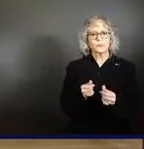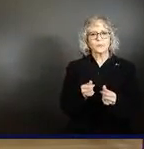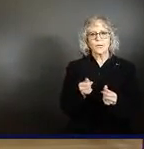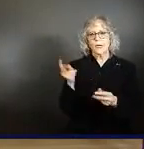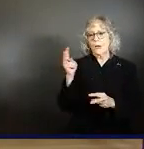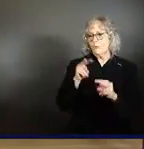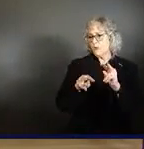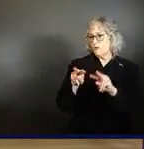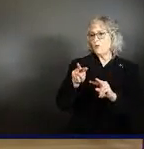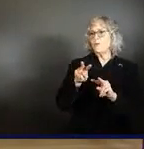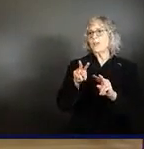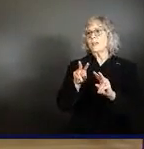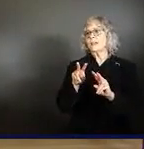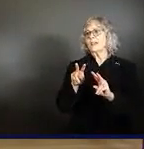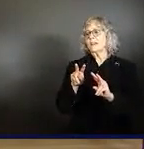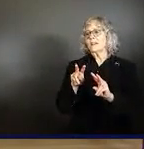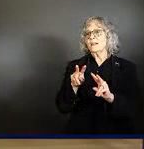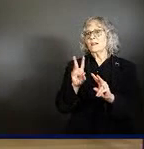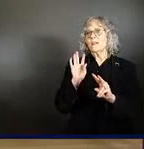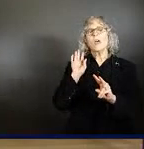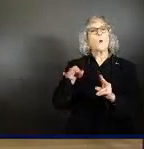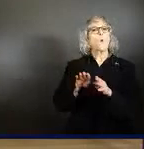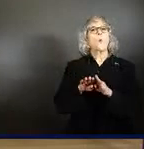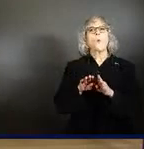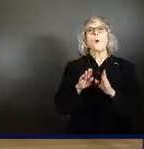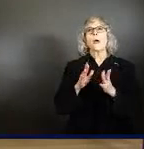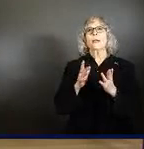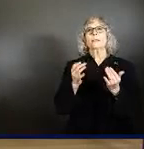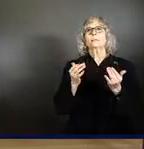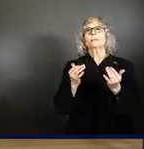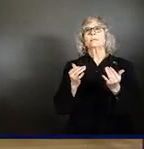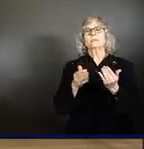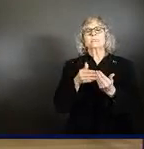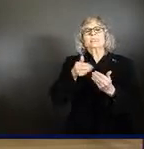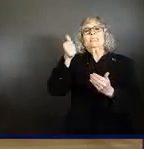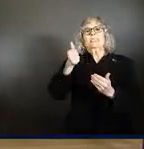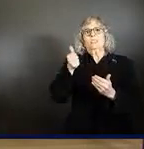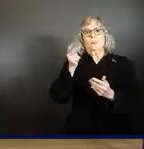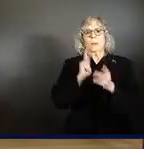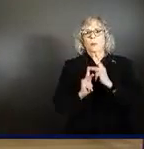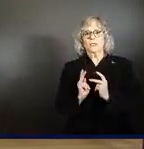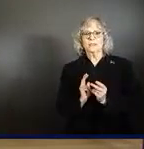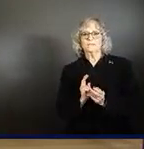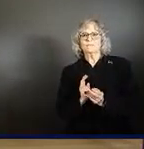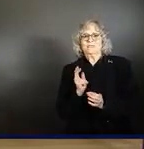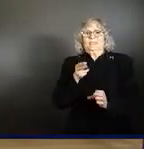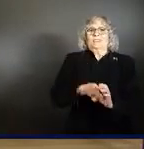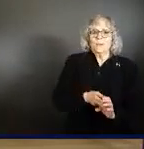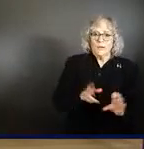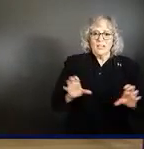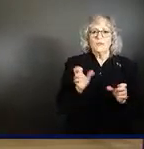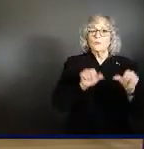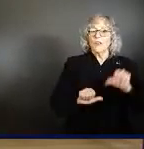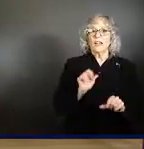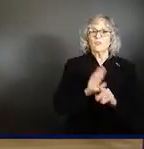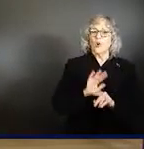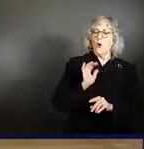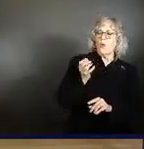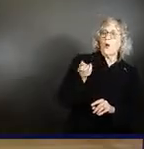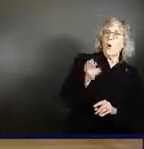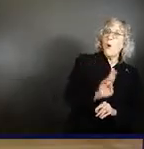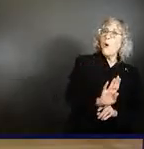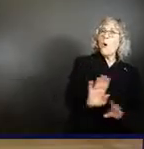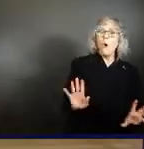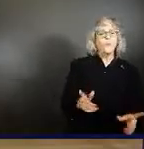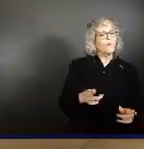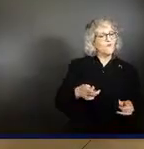is reduced, etc. So it's gonna open up, it lowers the bar so people can jump and do science on their own, much faster, much quicker, and